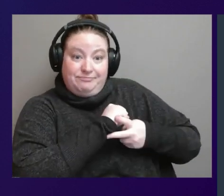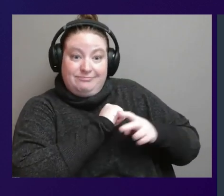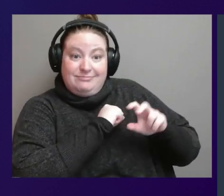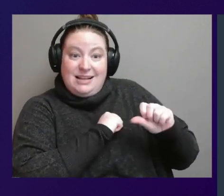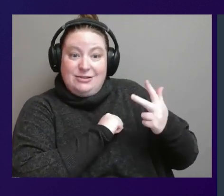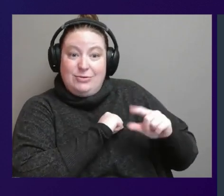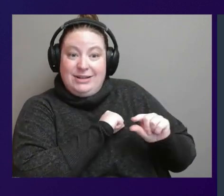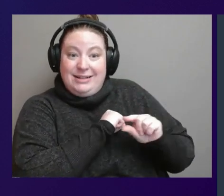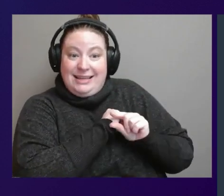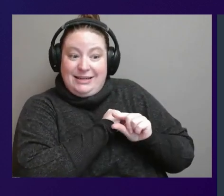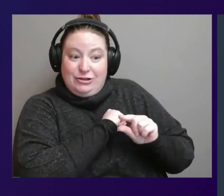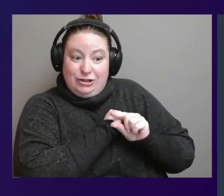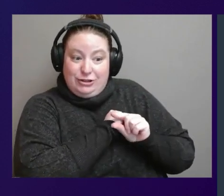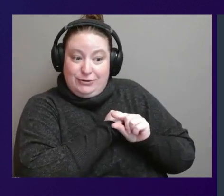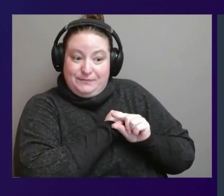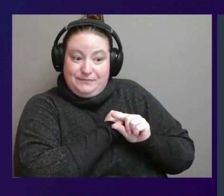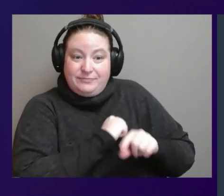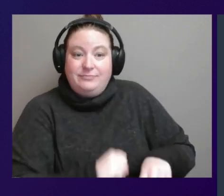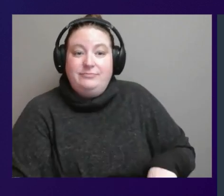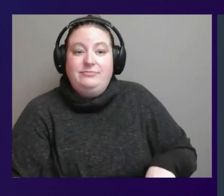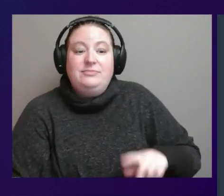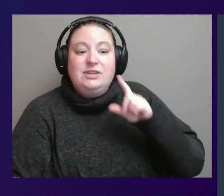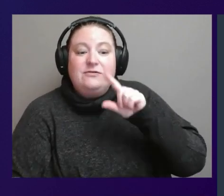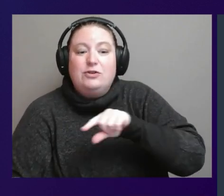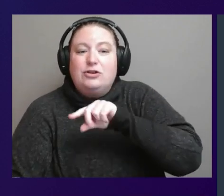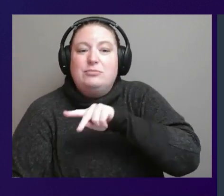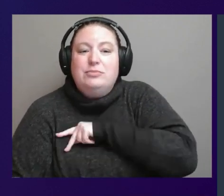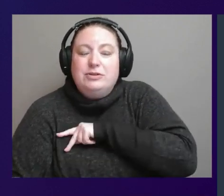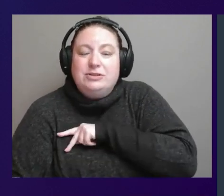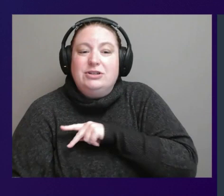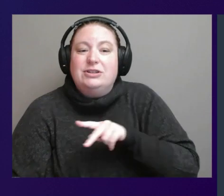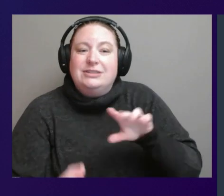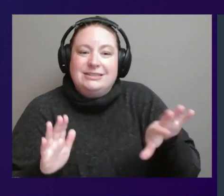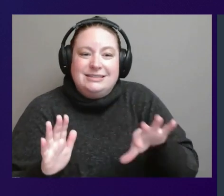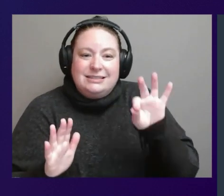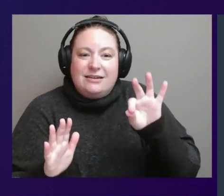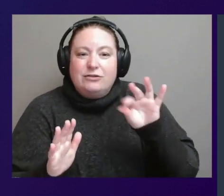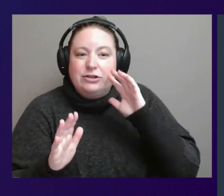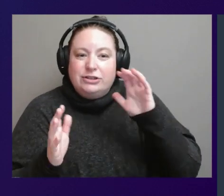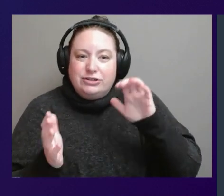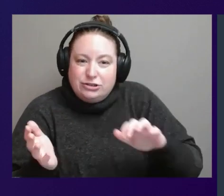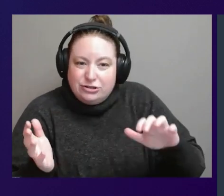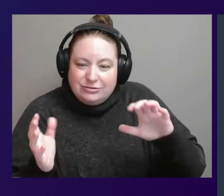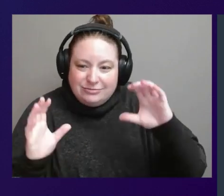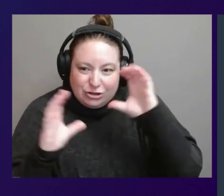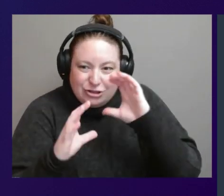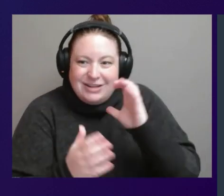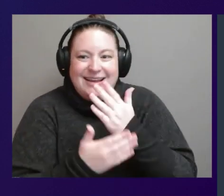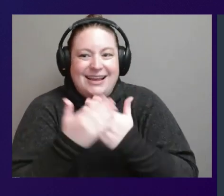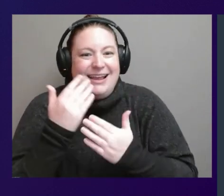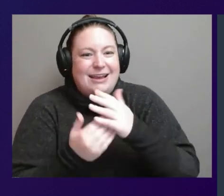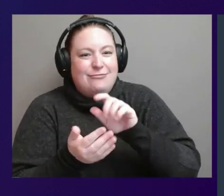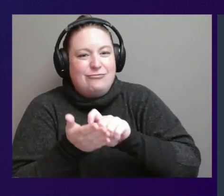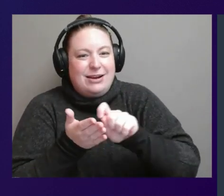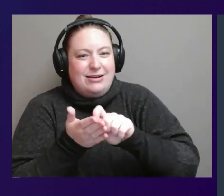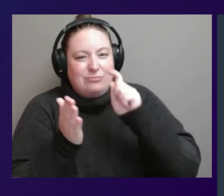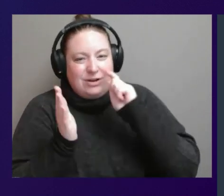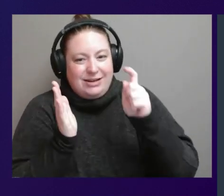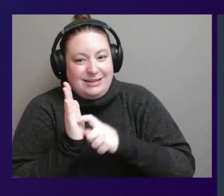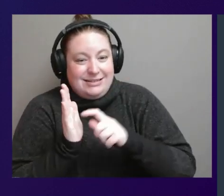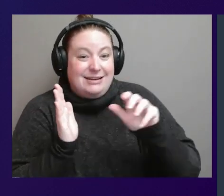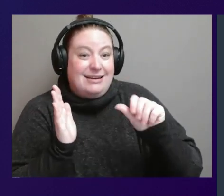their personal discovery journeys, Ancestry trains handwriting recognition AI models on these handwritten historical